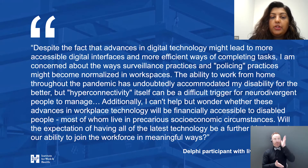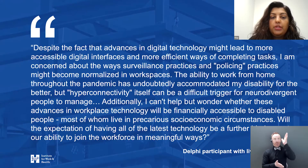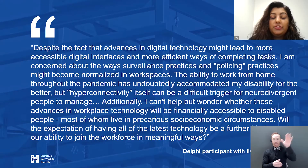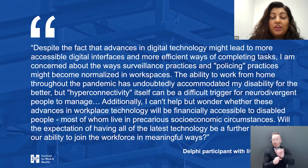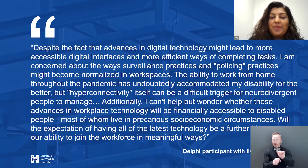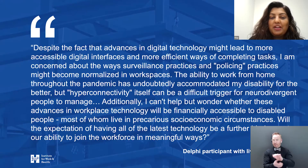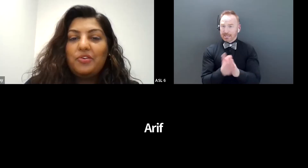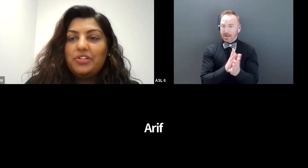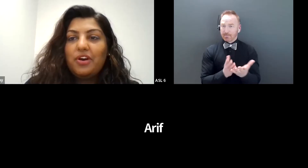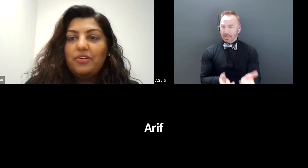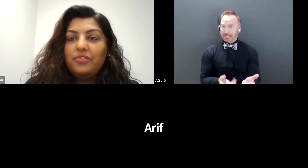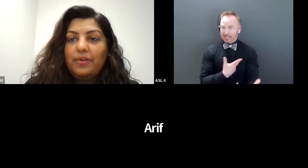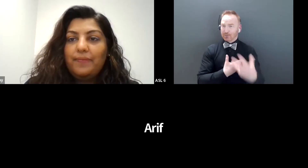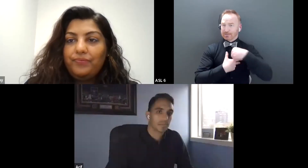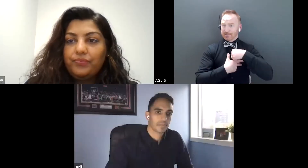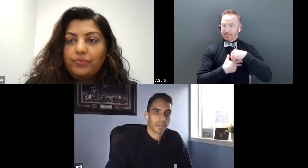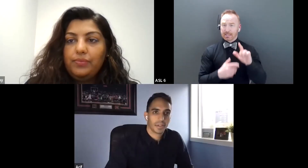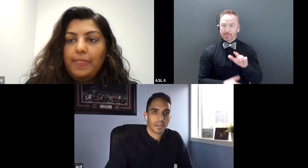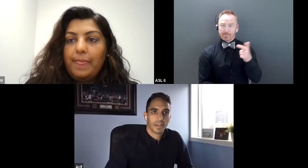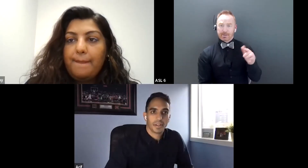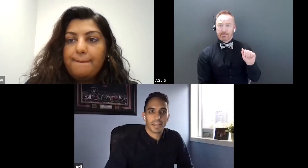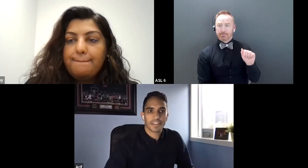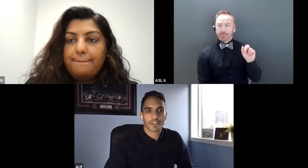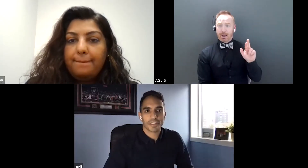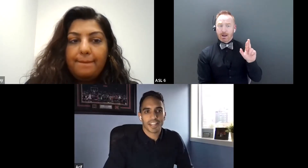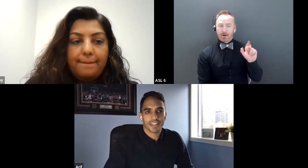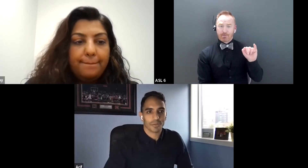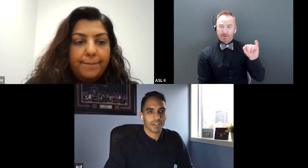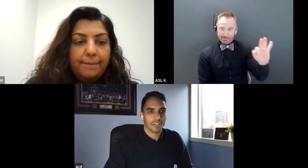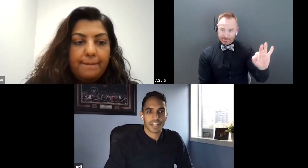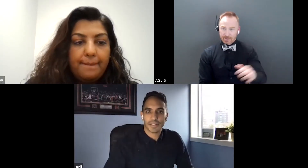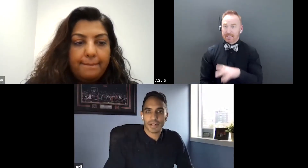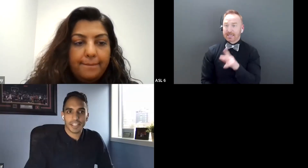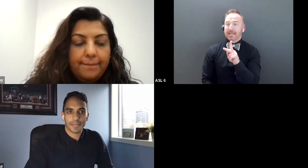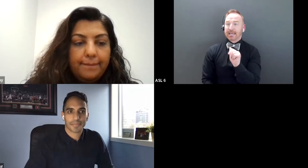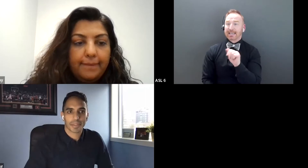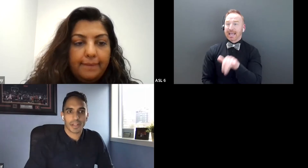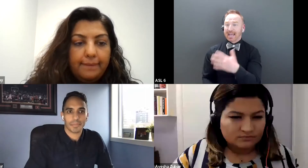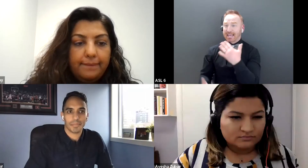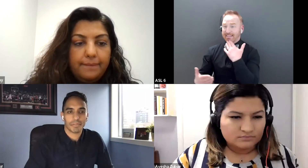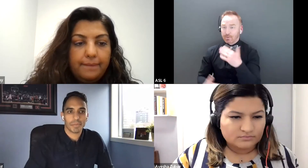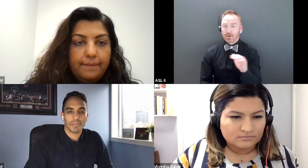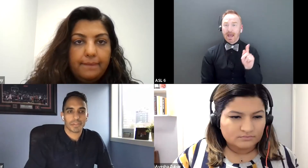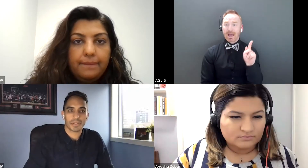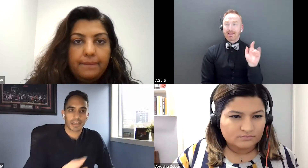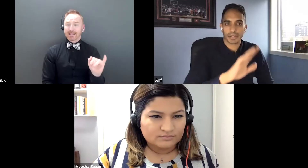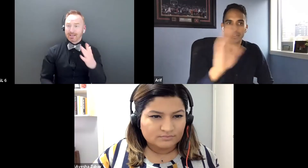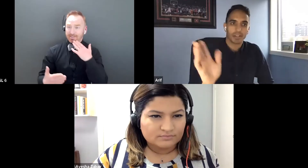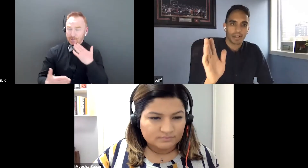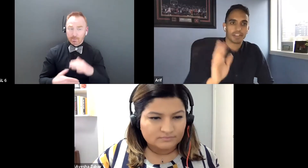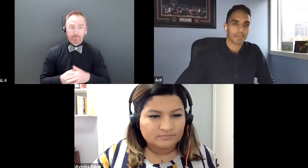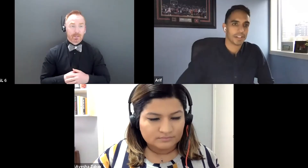that, I'll turn it back over to Arif. Thank you so much, Kay. That was wonderful. And thank you, Ali. Before we move to the